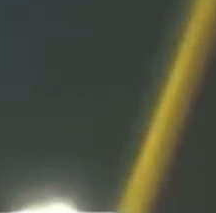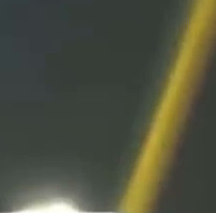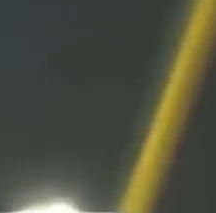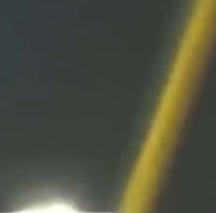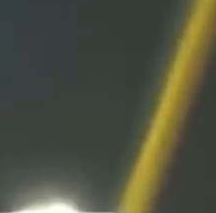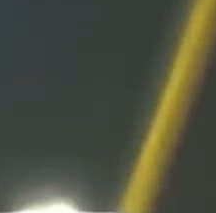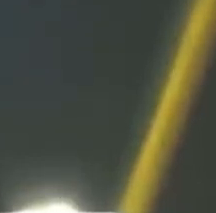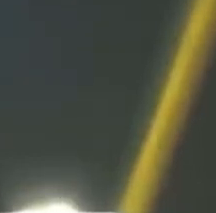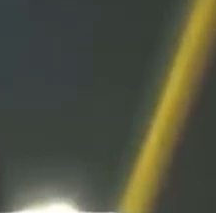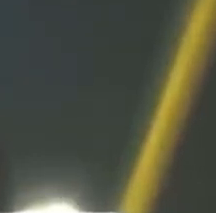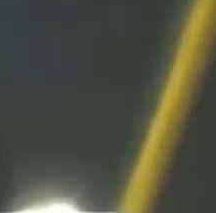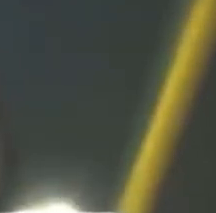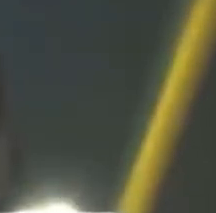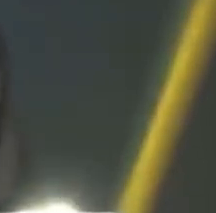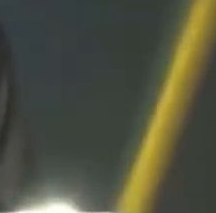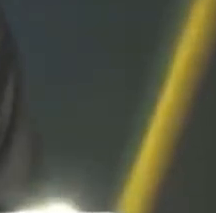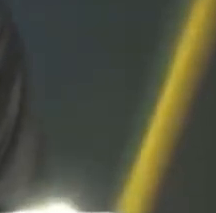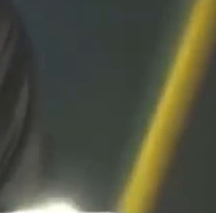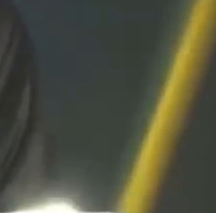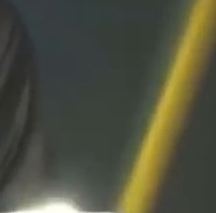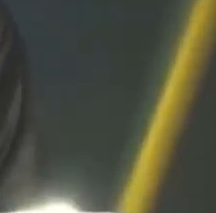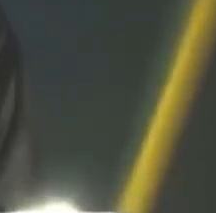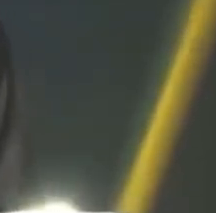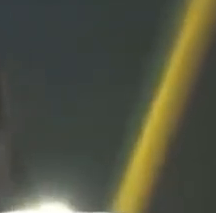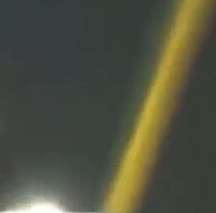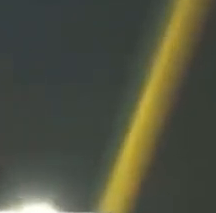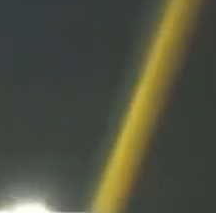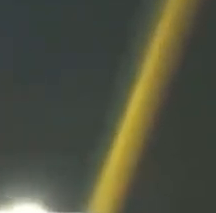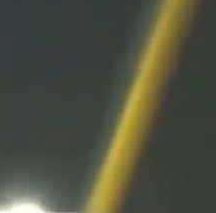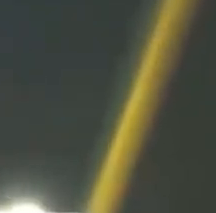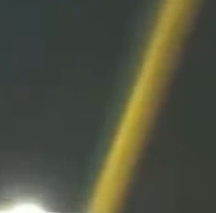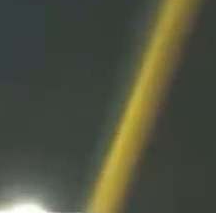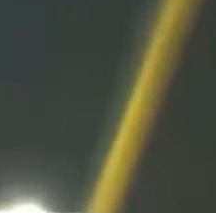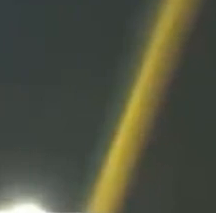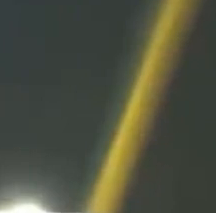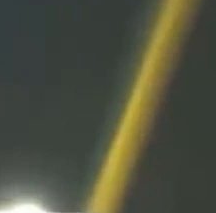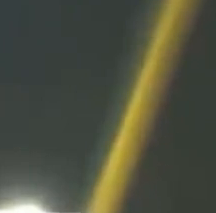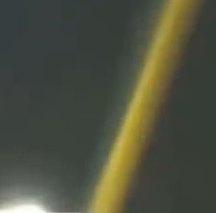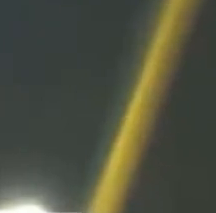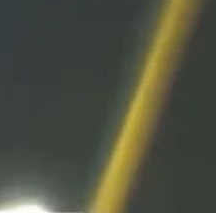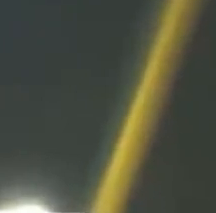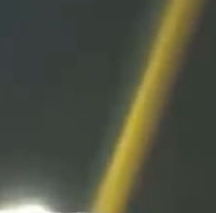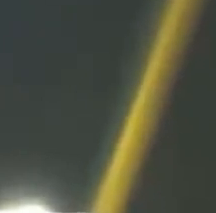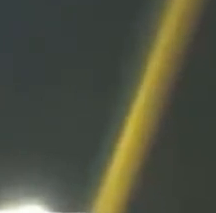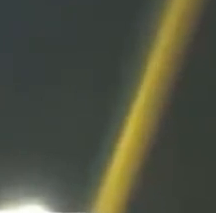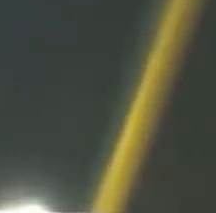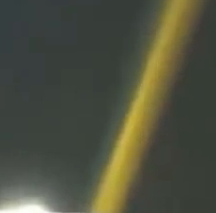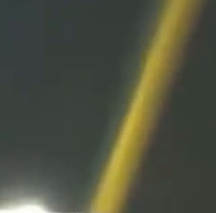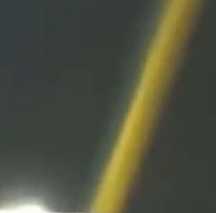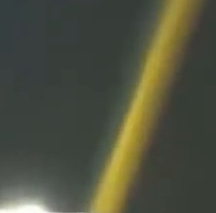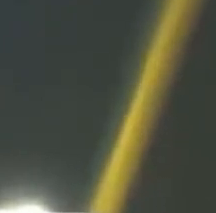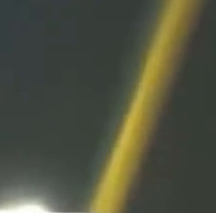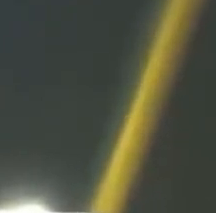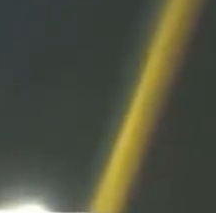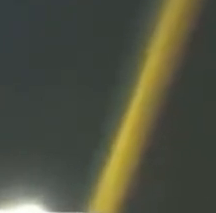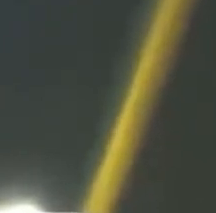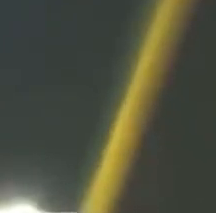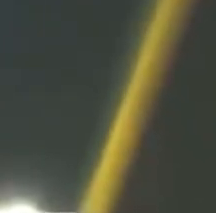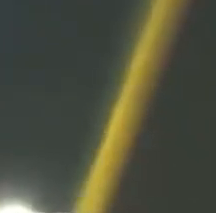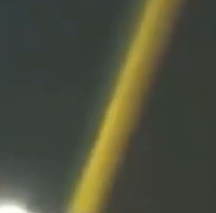Oh, our hearts always hunger for.